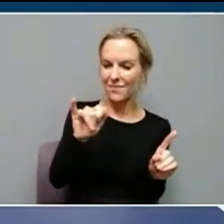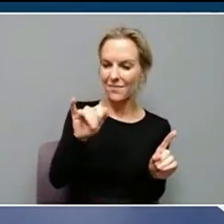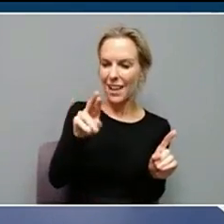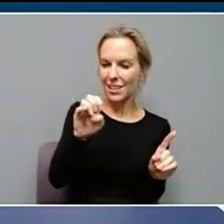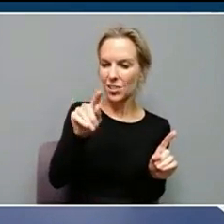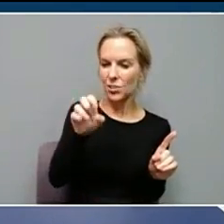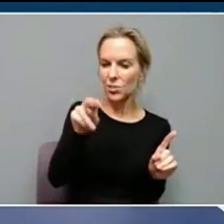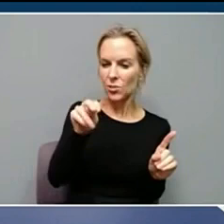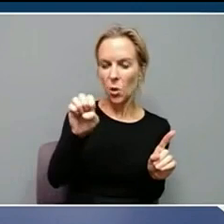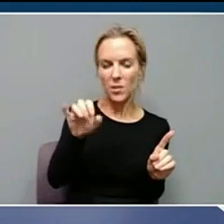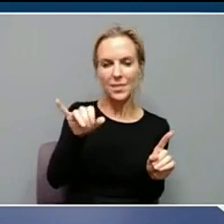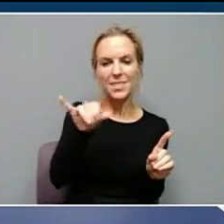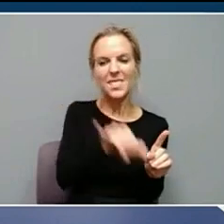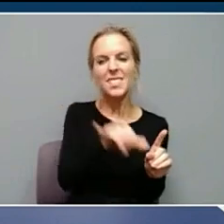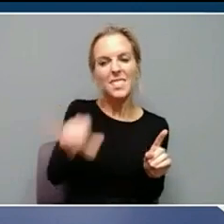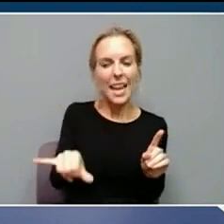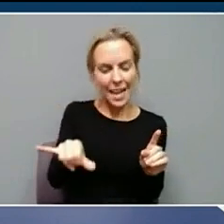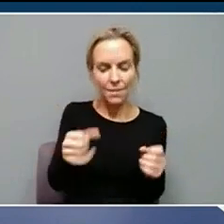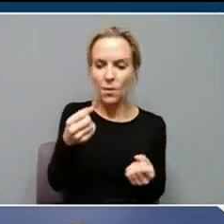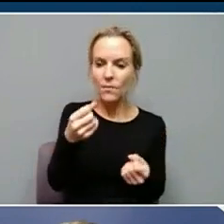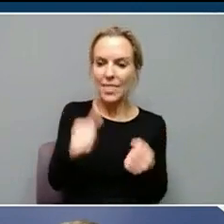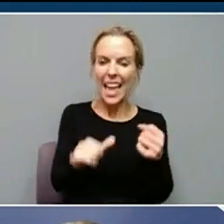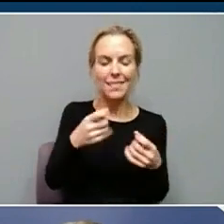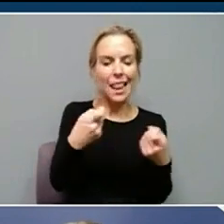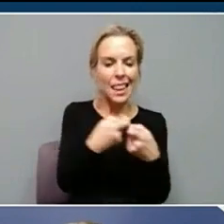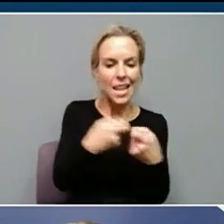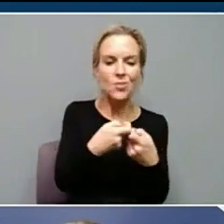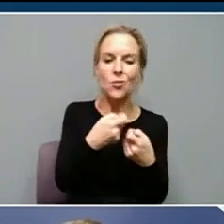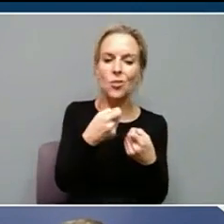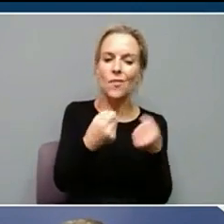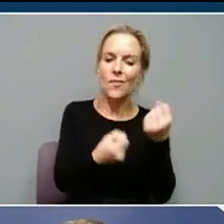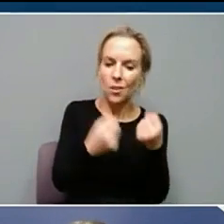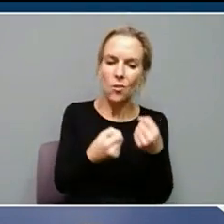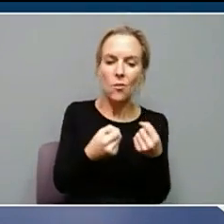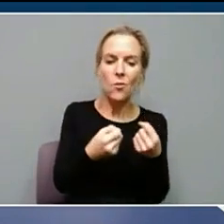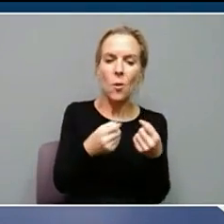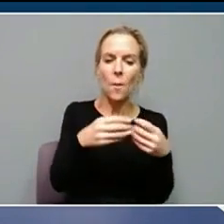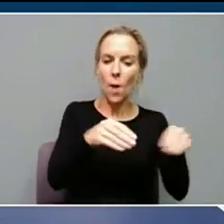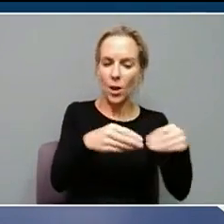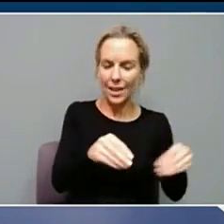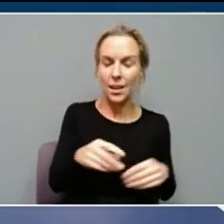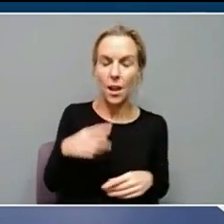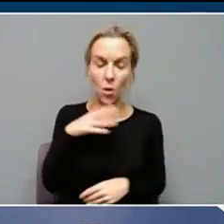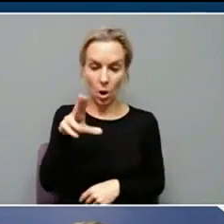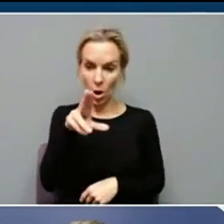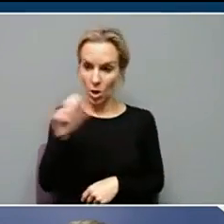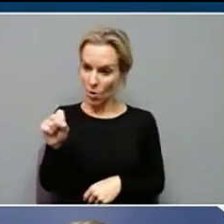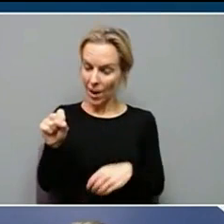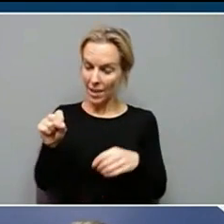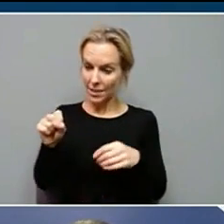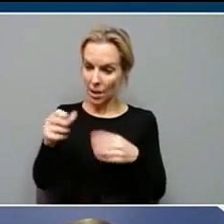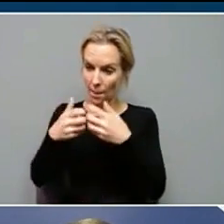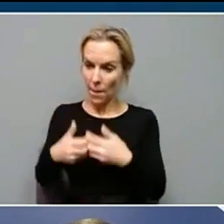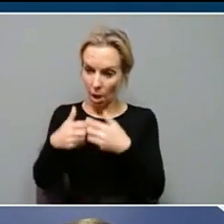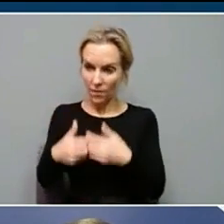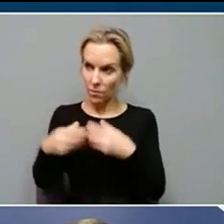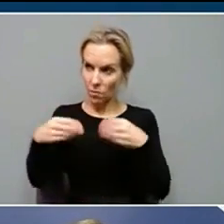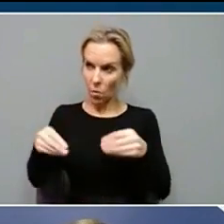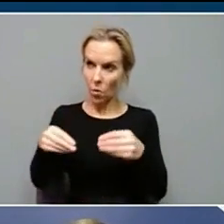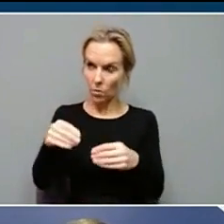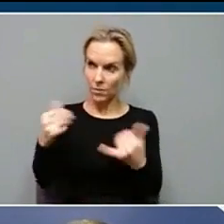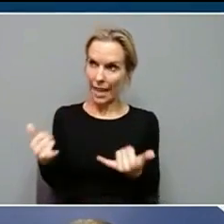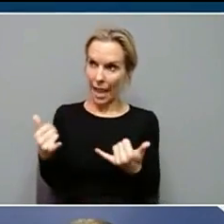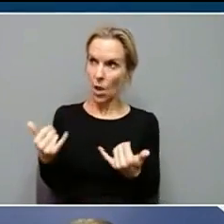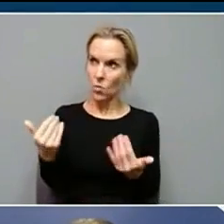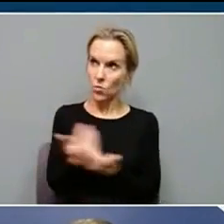electric vehicle-related market. Listen, we're at the center of the U.S. automotive manufacturing corridor. We provide a